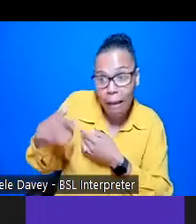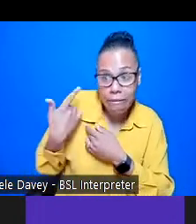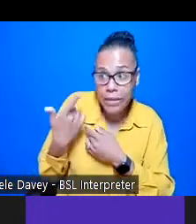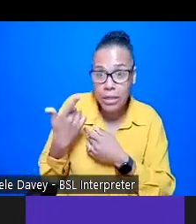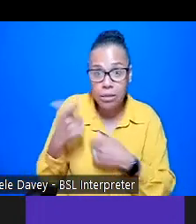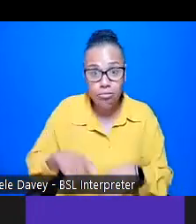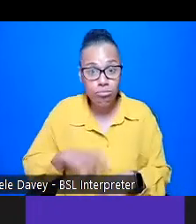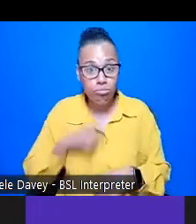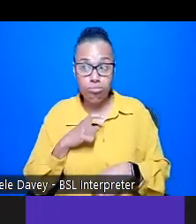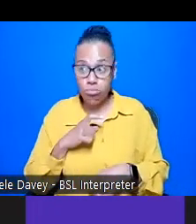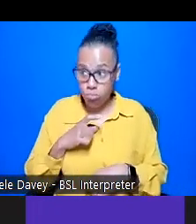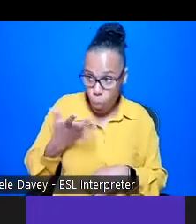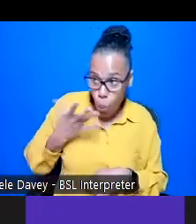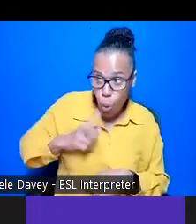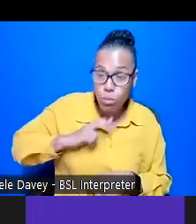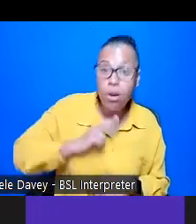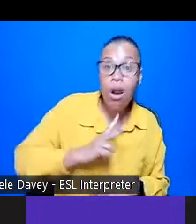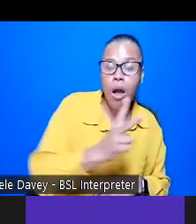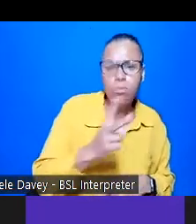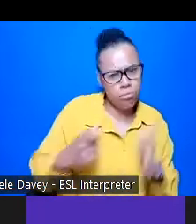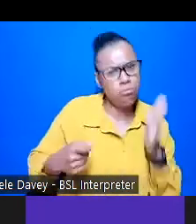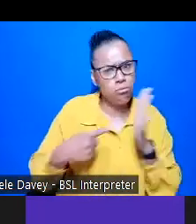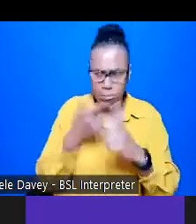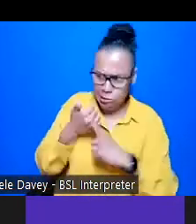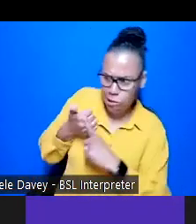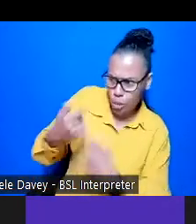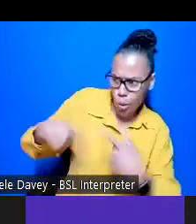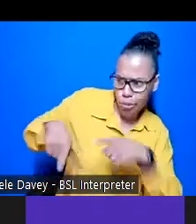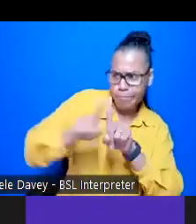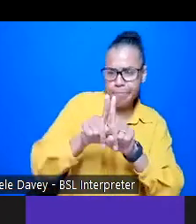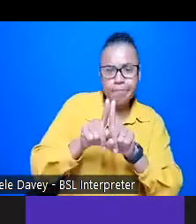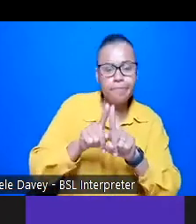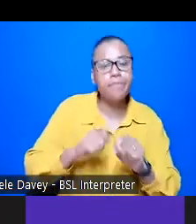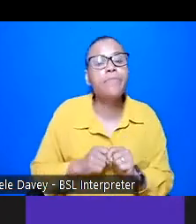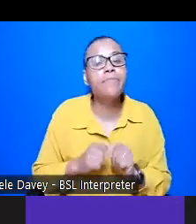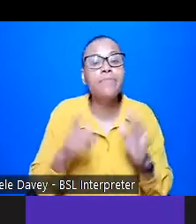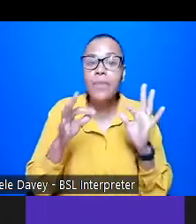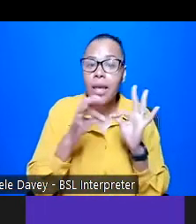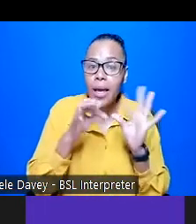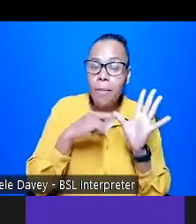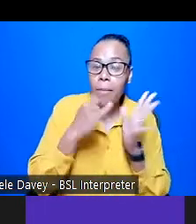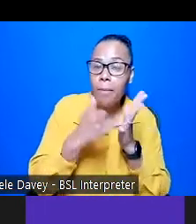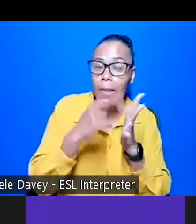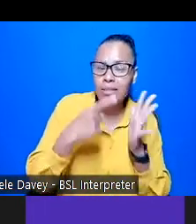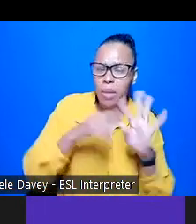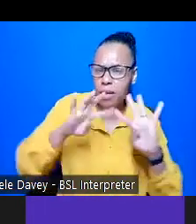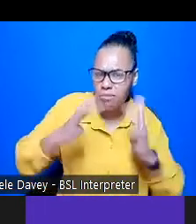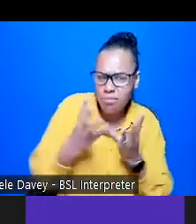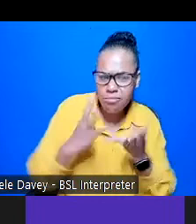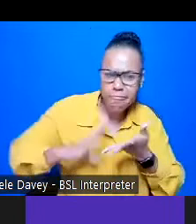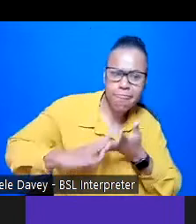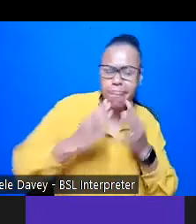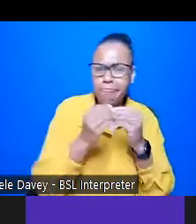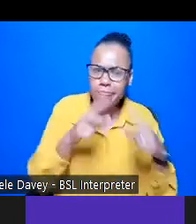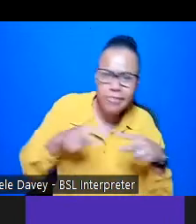them in any way we can. The BASPA Advisory Board devised and produced a video series which was shared across